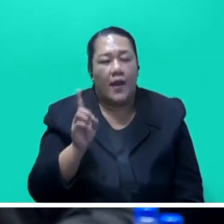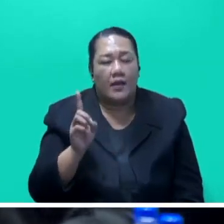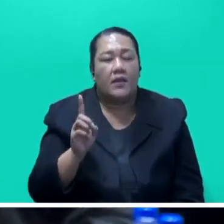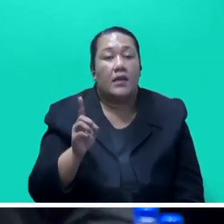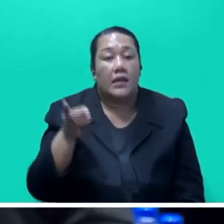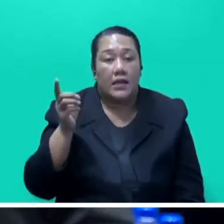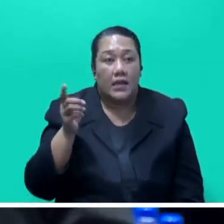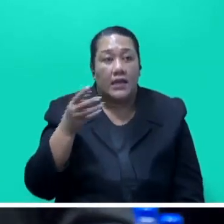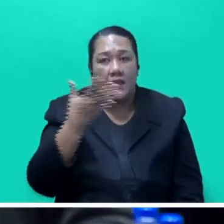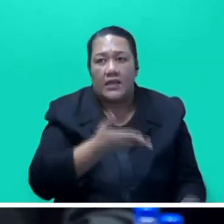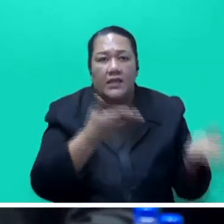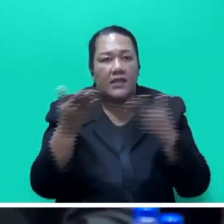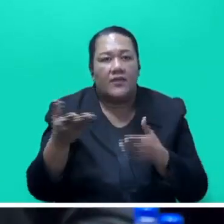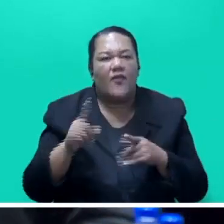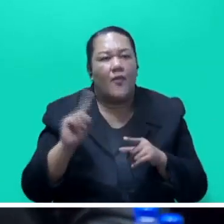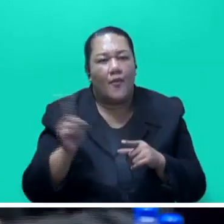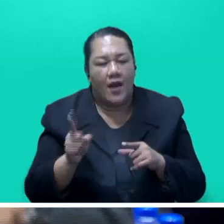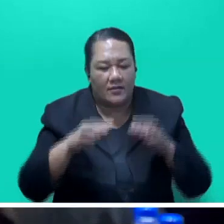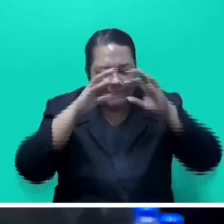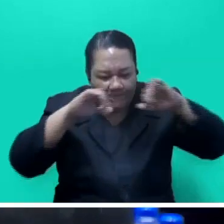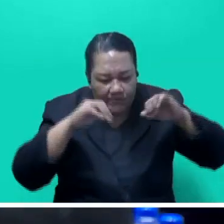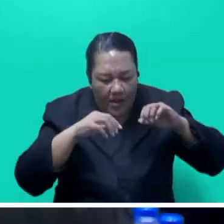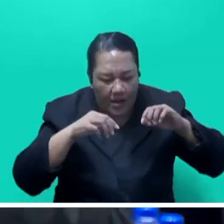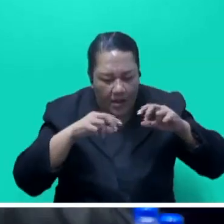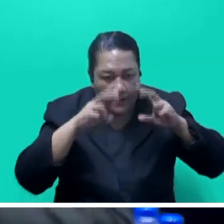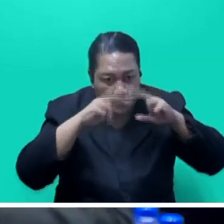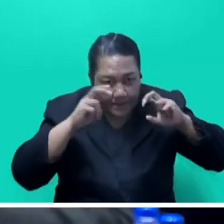scrutiny, and that it,